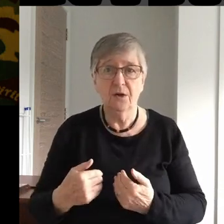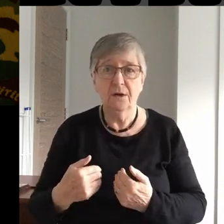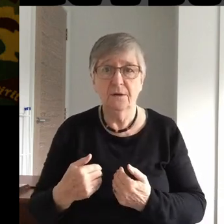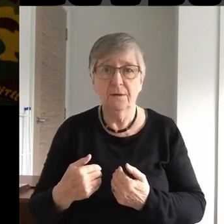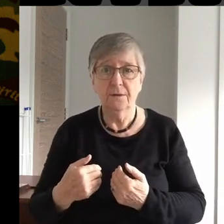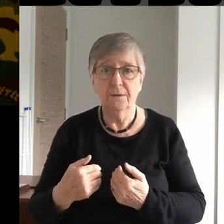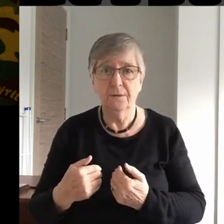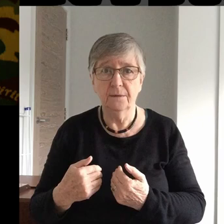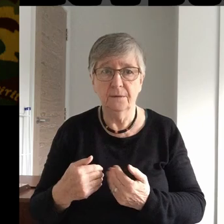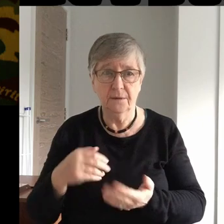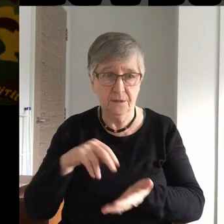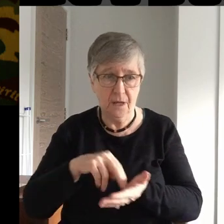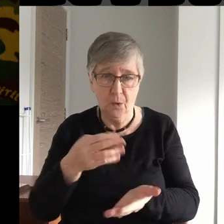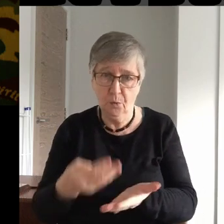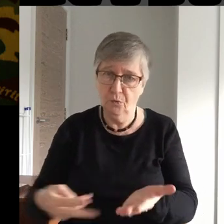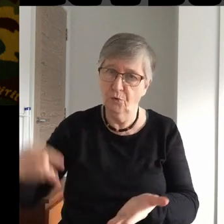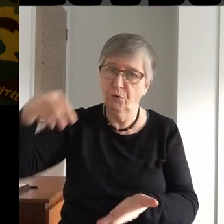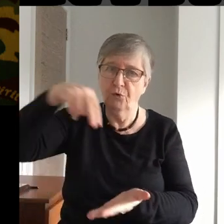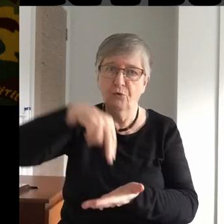has risen from the dead